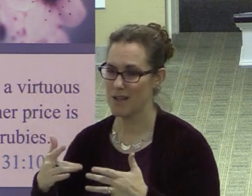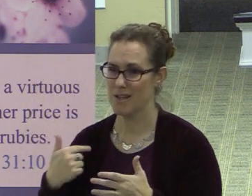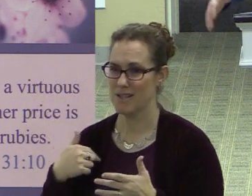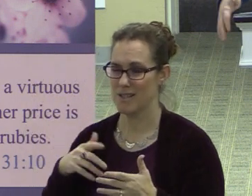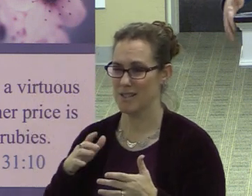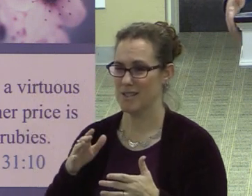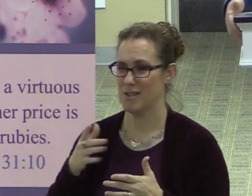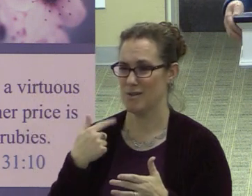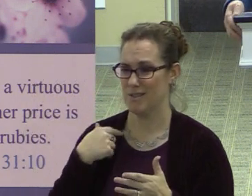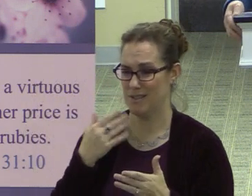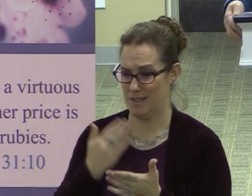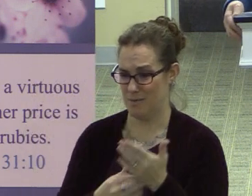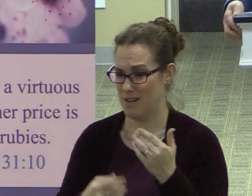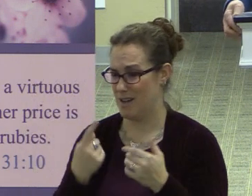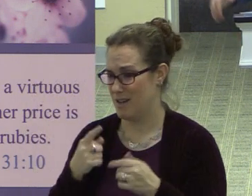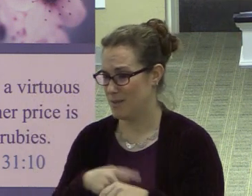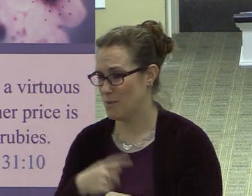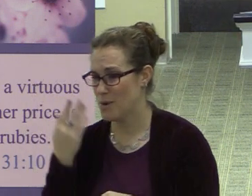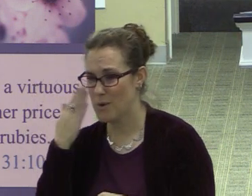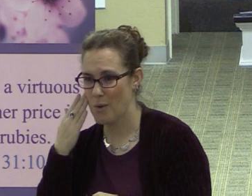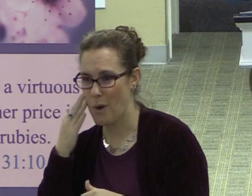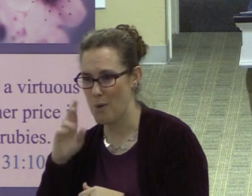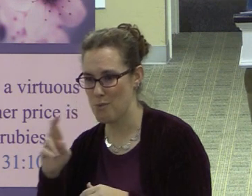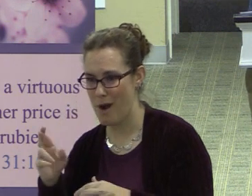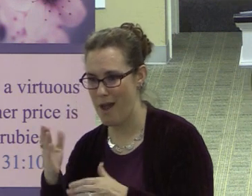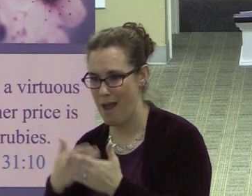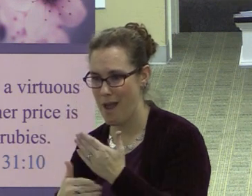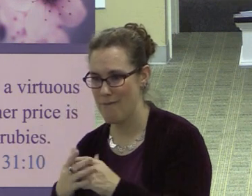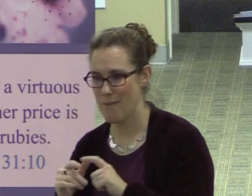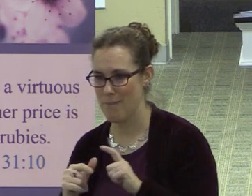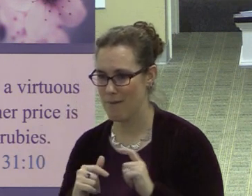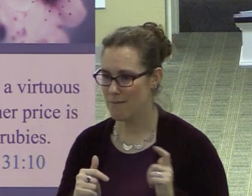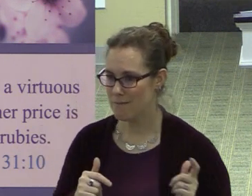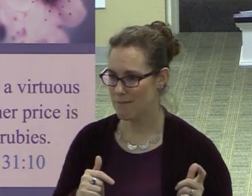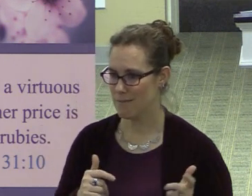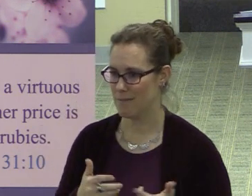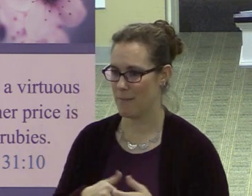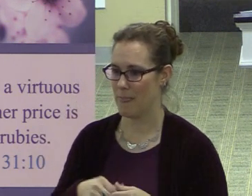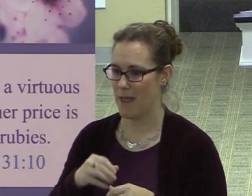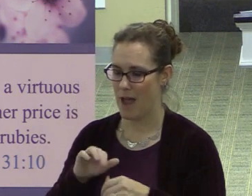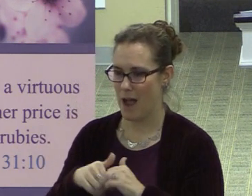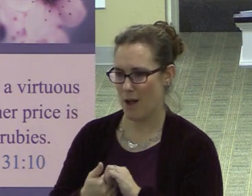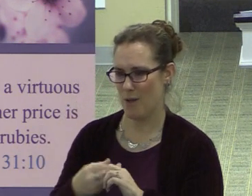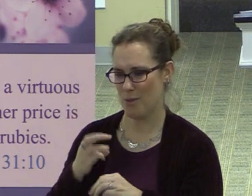don't know our right hand from our left. We don't even realize how much the world's philosophy affects us.